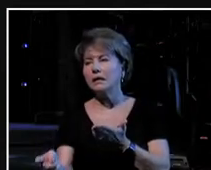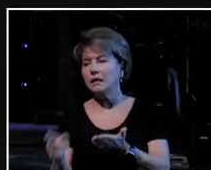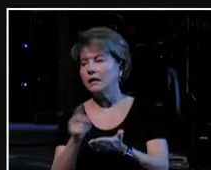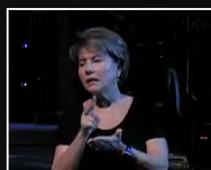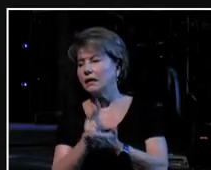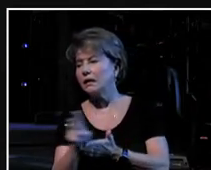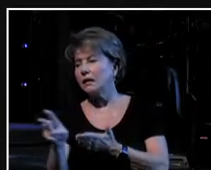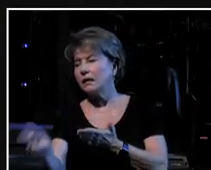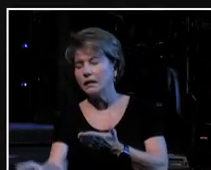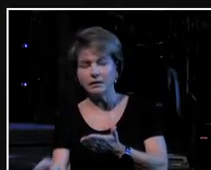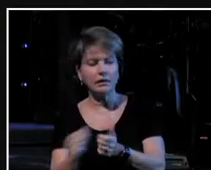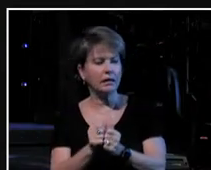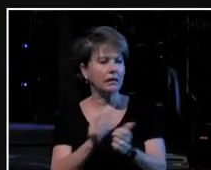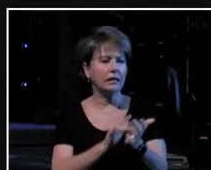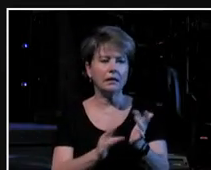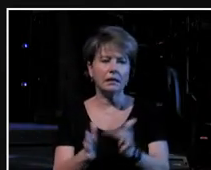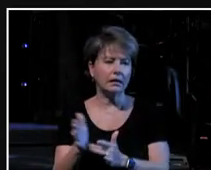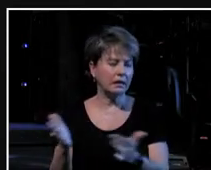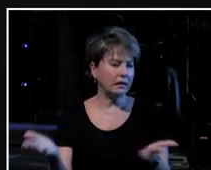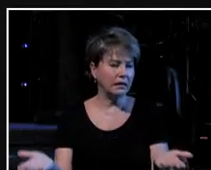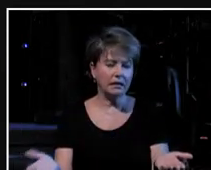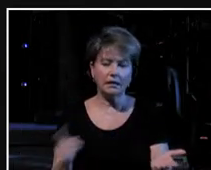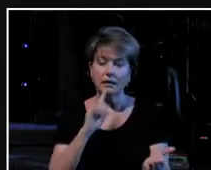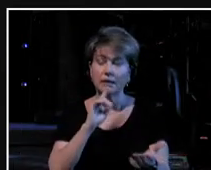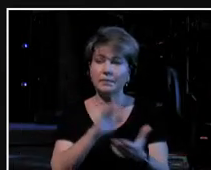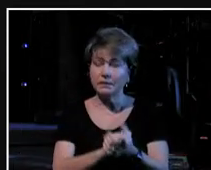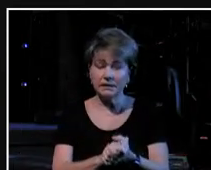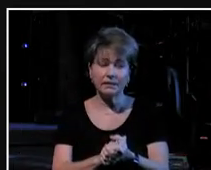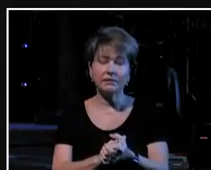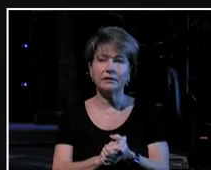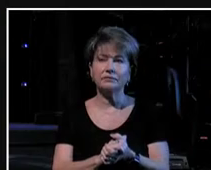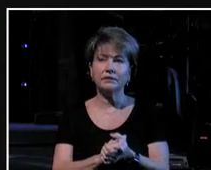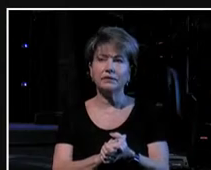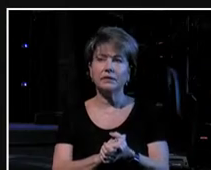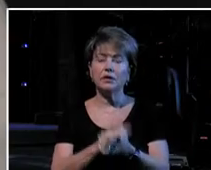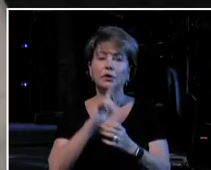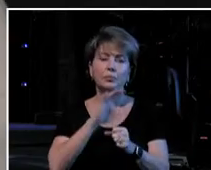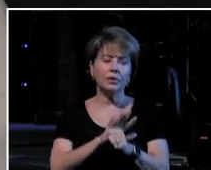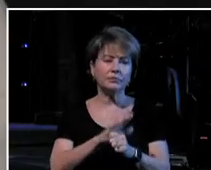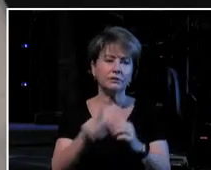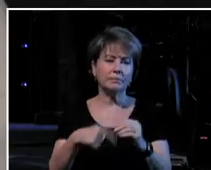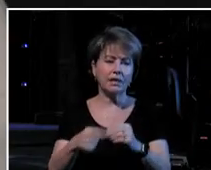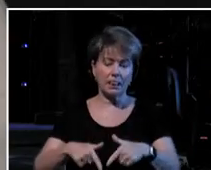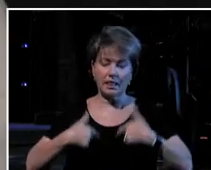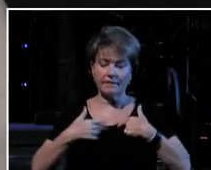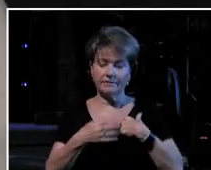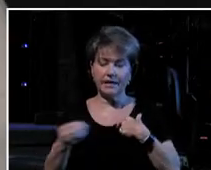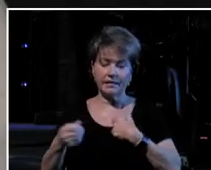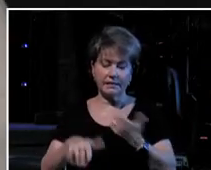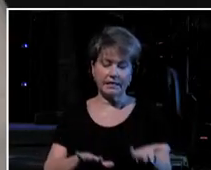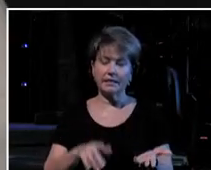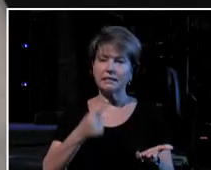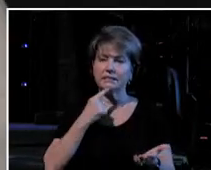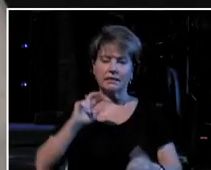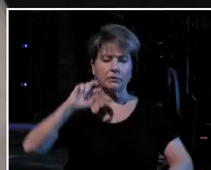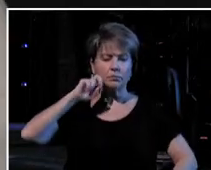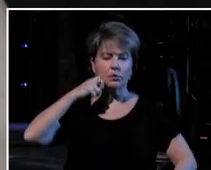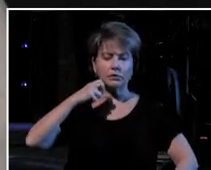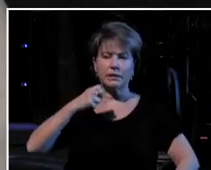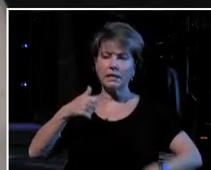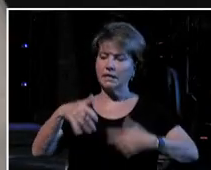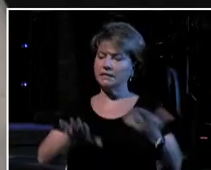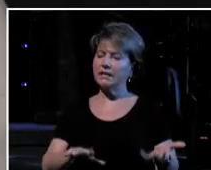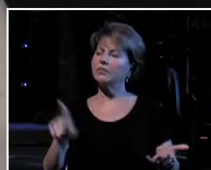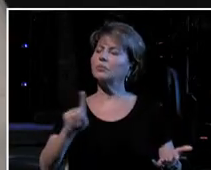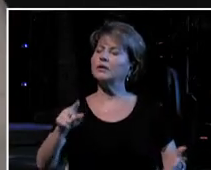I believed his promises about what he said about life and about death. So now I can boldly say, death,